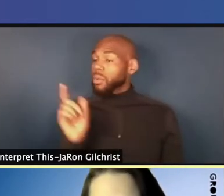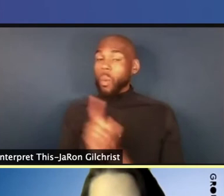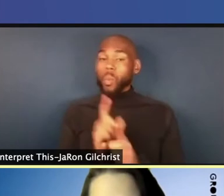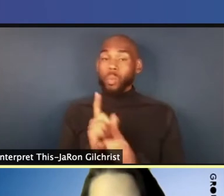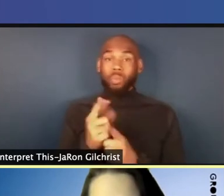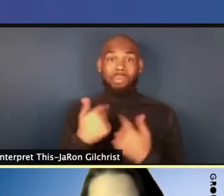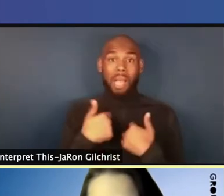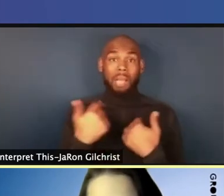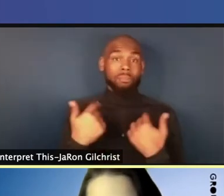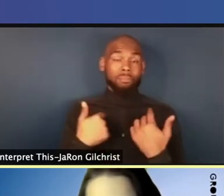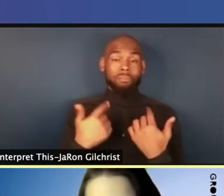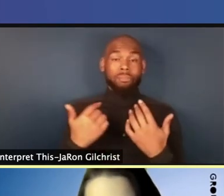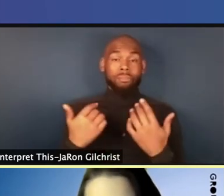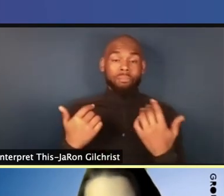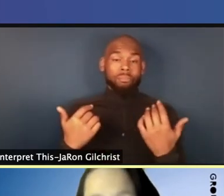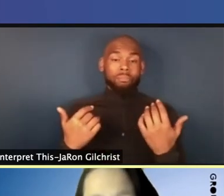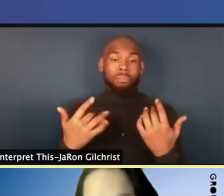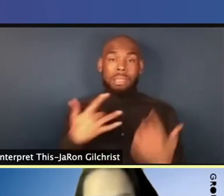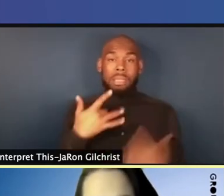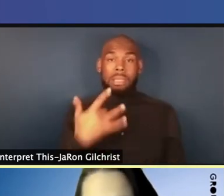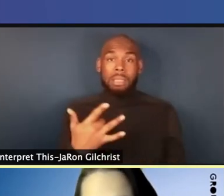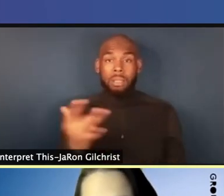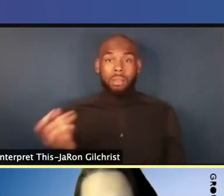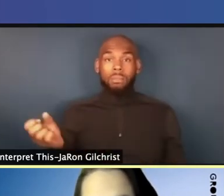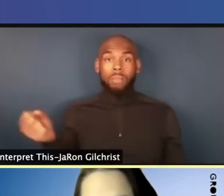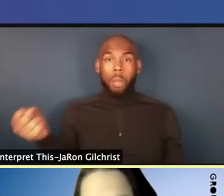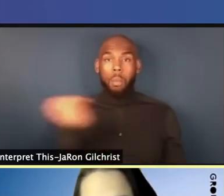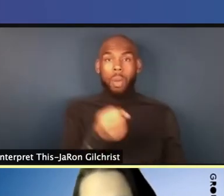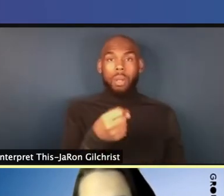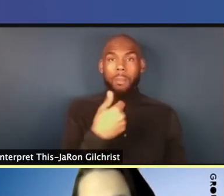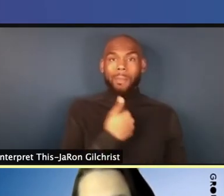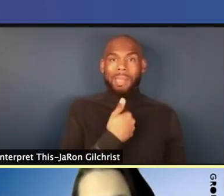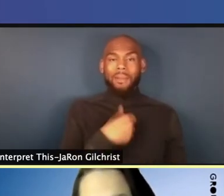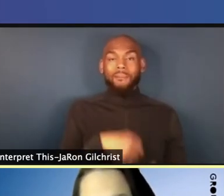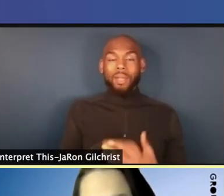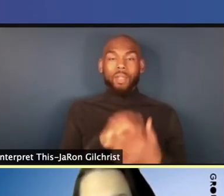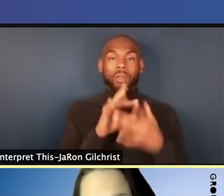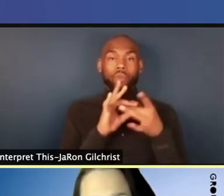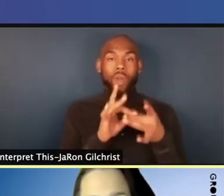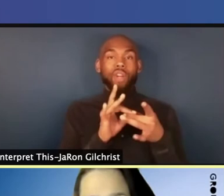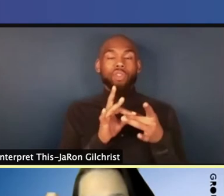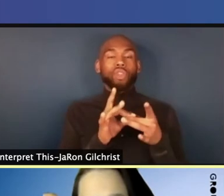to put myself in relationship too with like